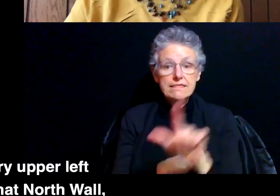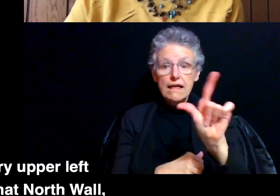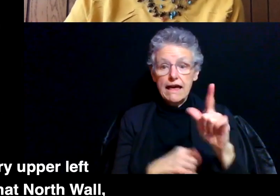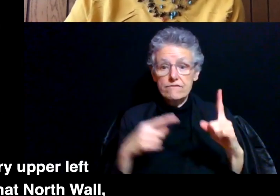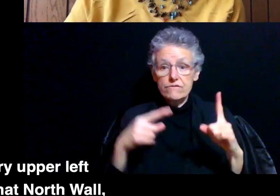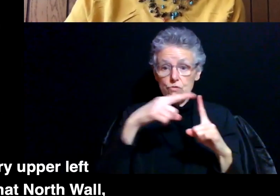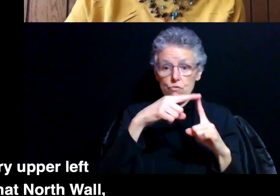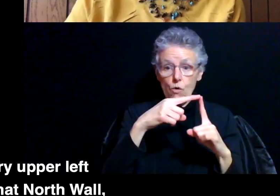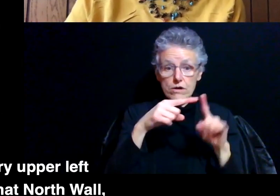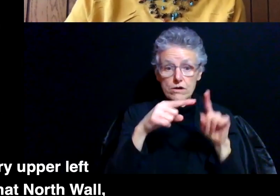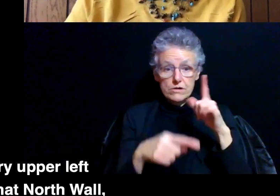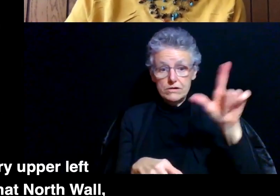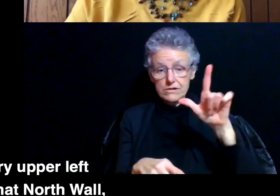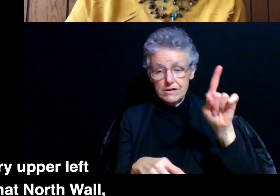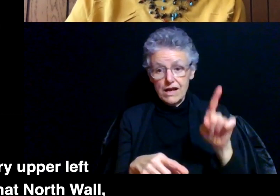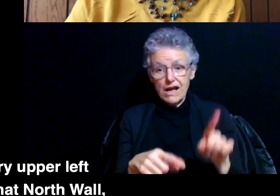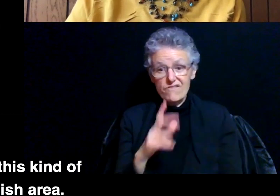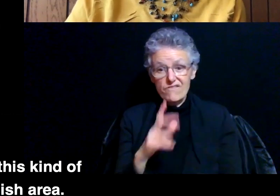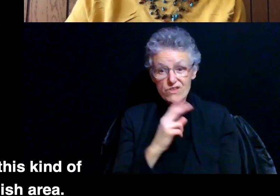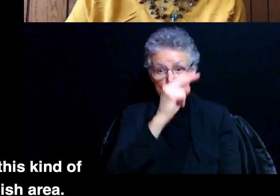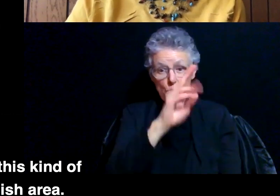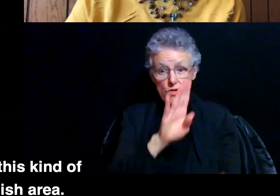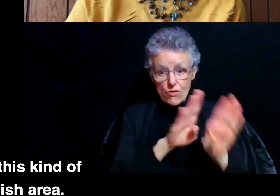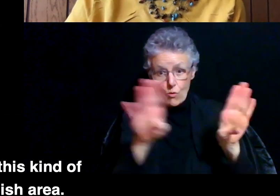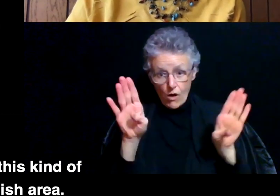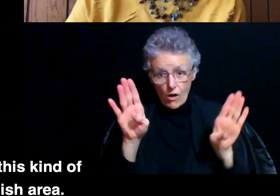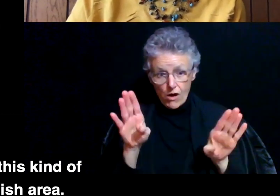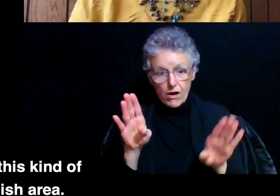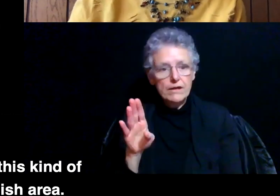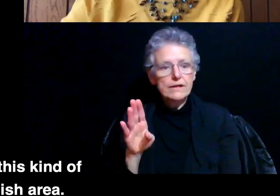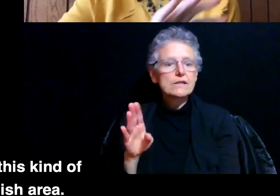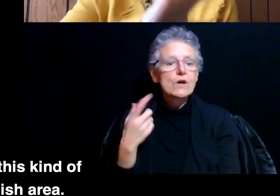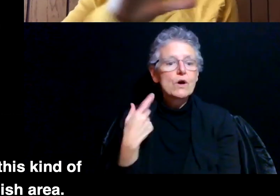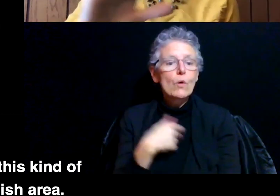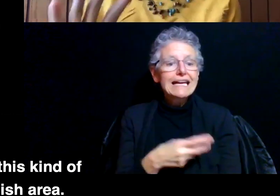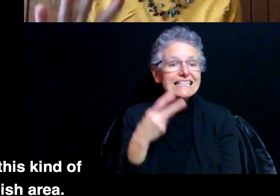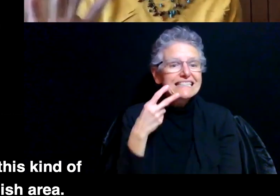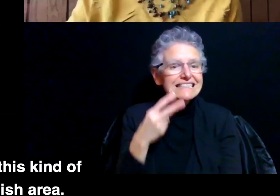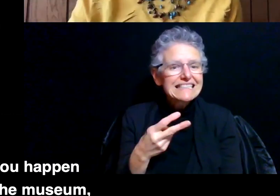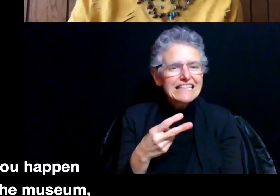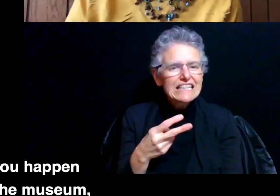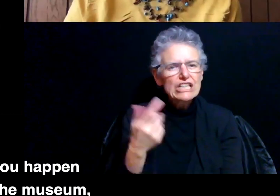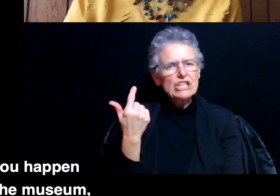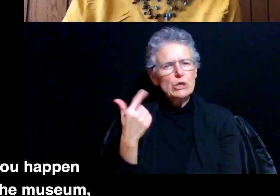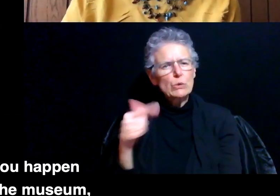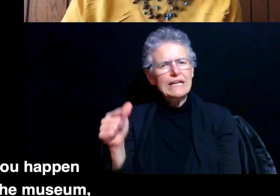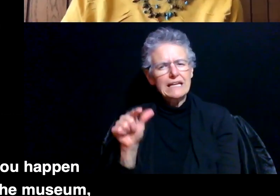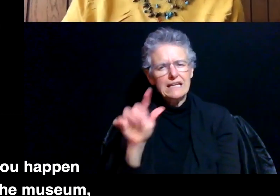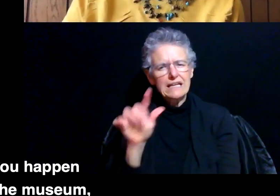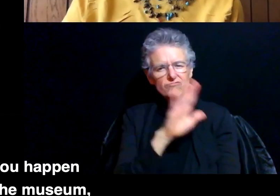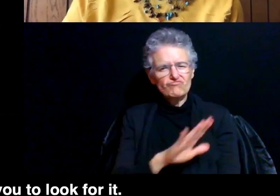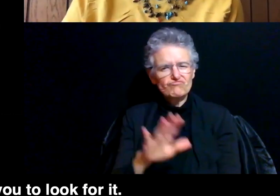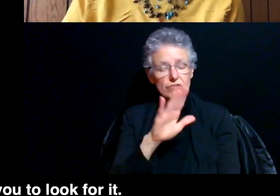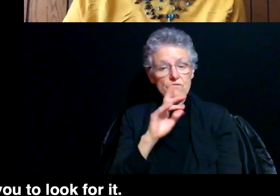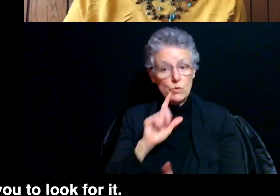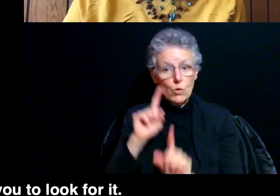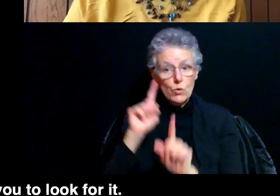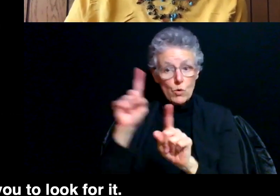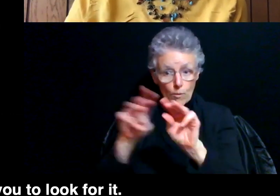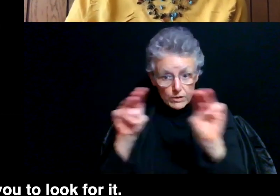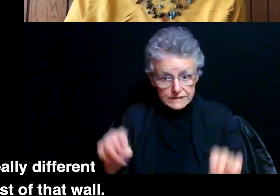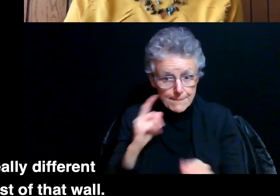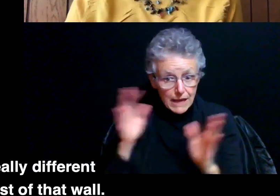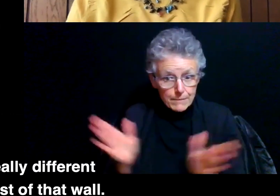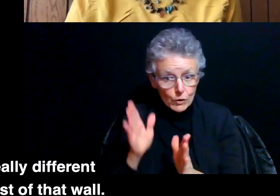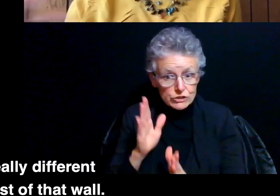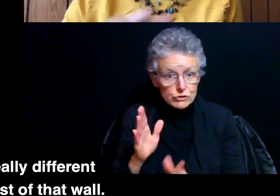of that north wall, we see this kind of greenish area. And if you happen to go to the museum, I encourage you to look